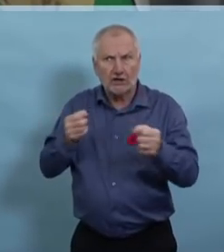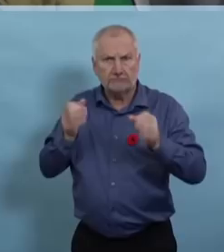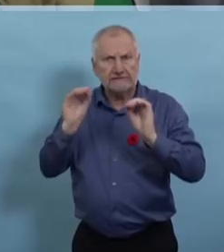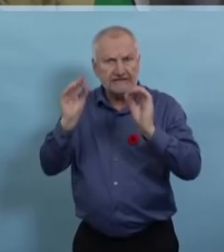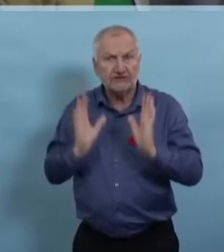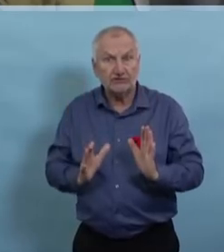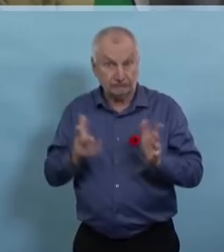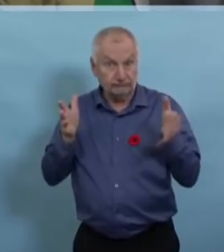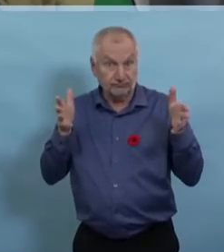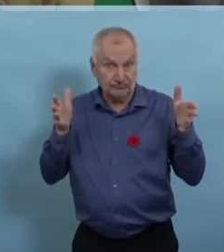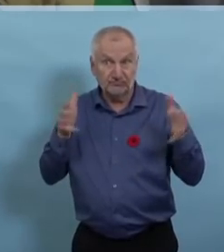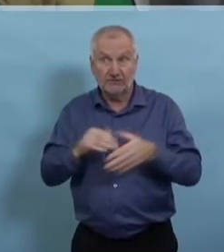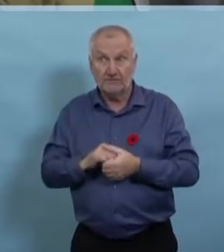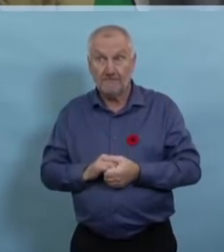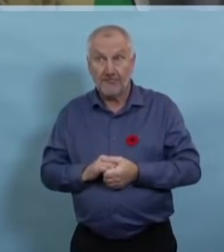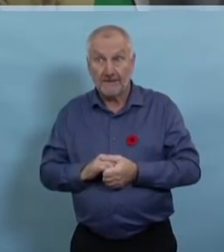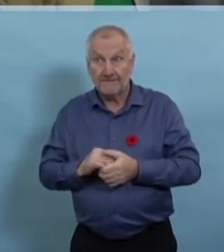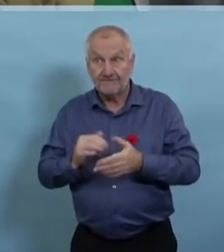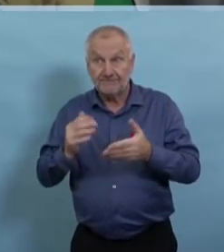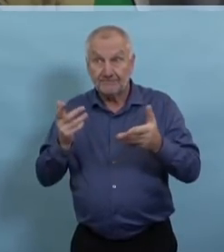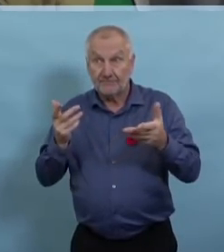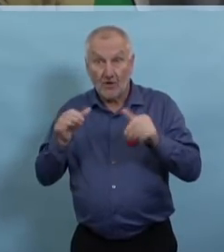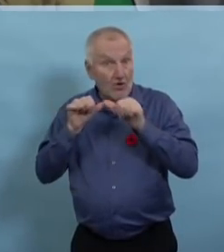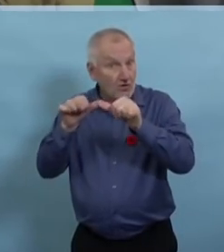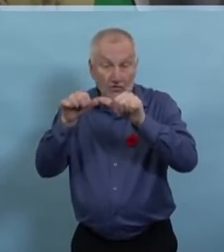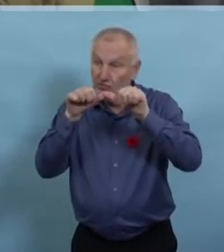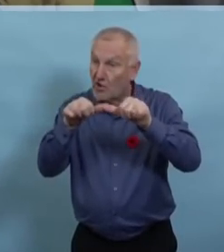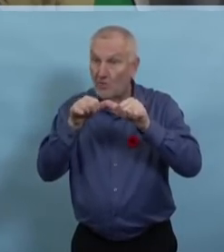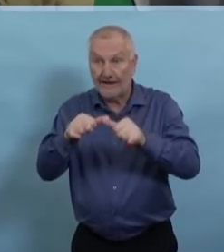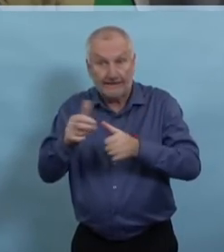expressing specific and particular concerns.